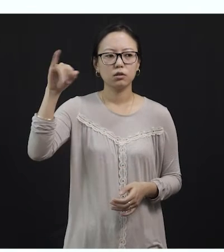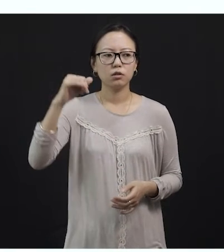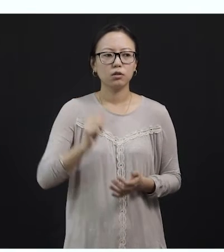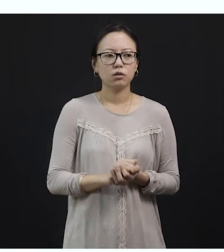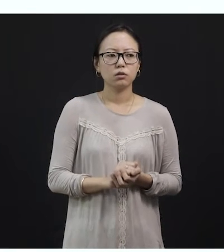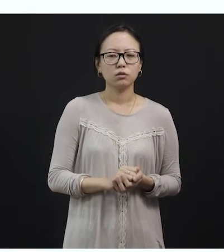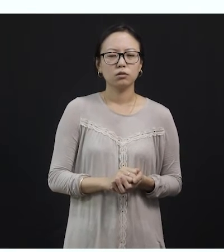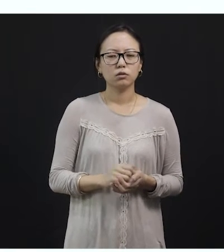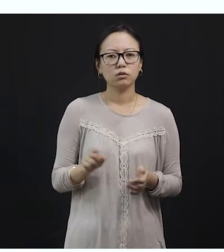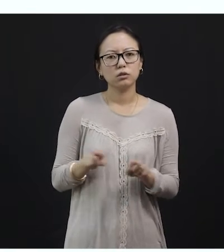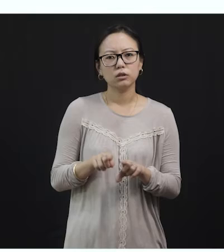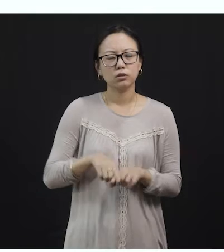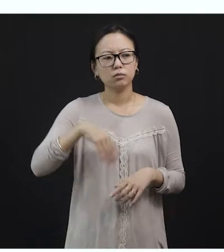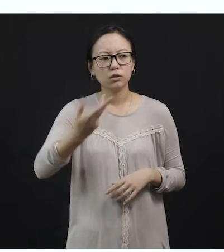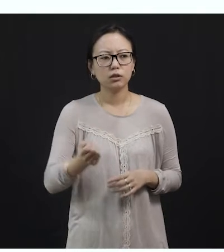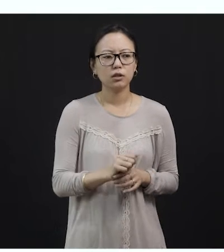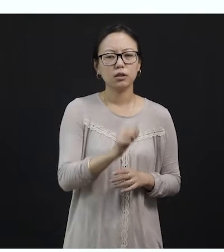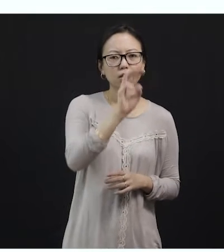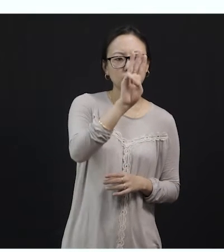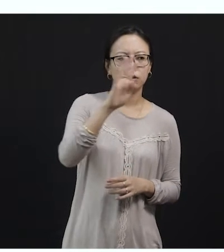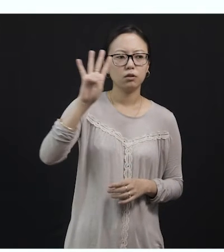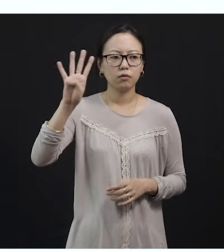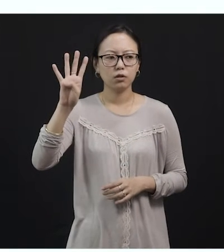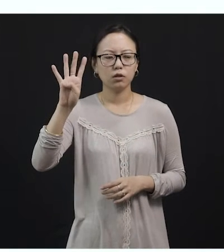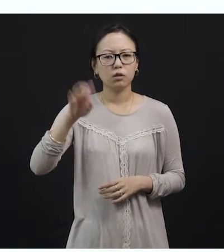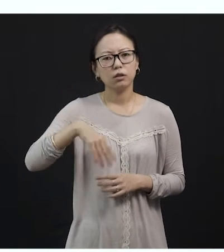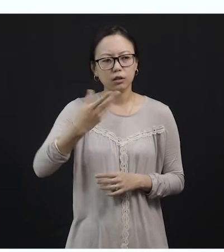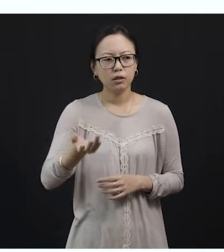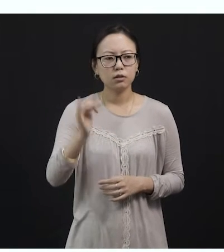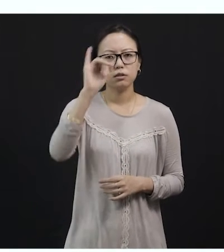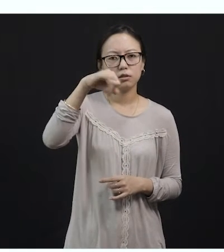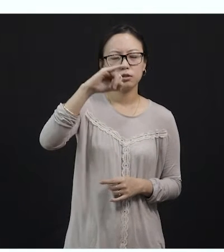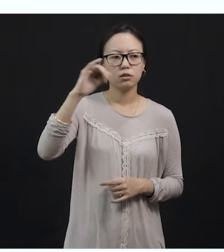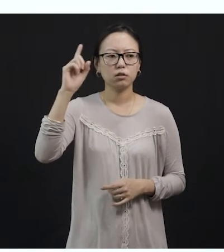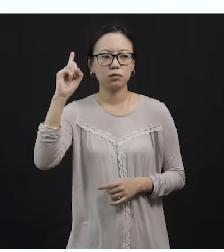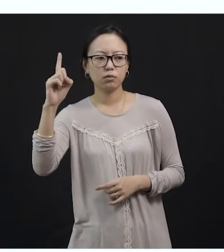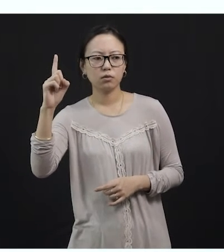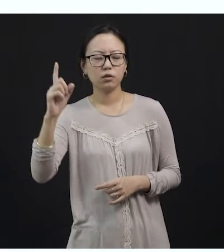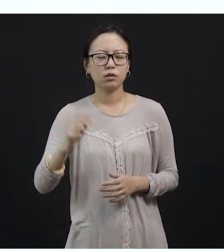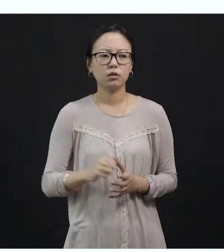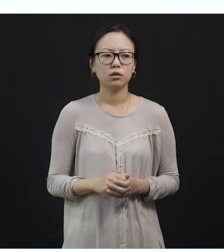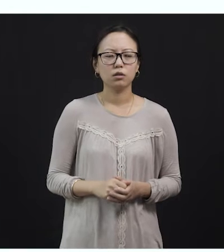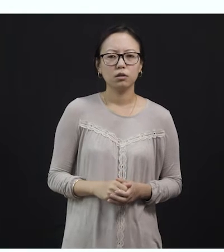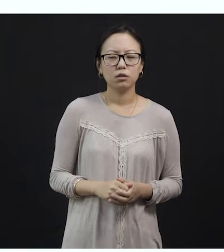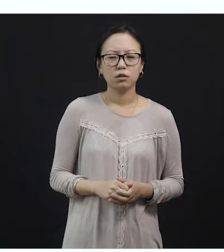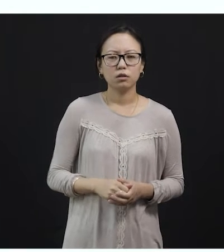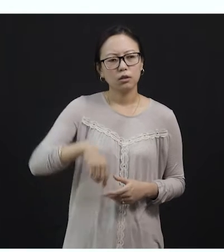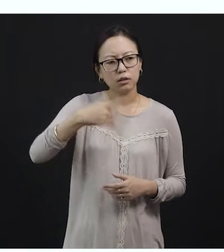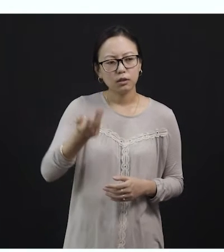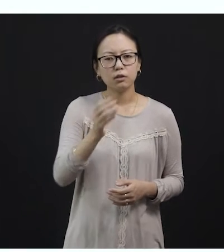34. Next is 61. Next, if you count these blue and red strips, you will